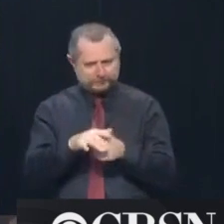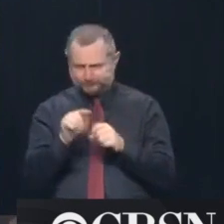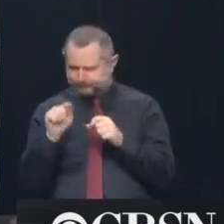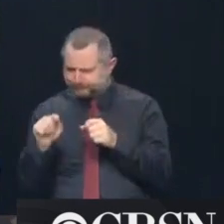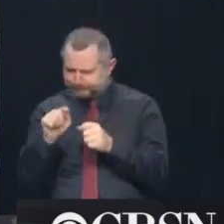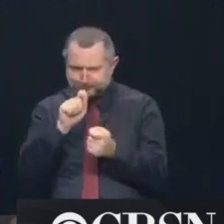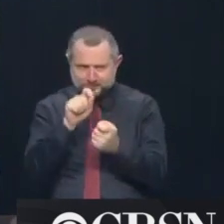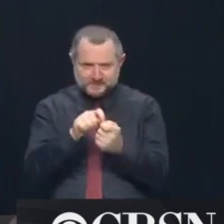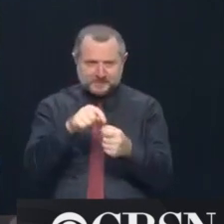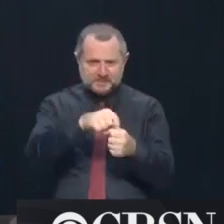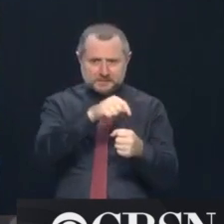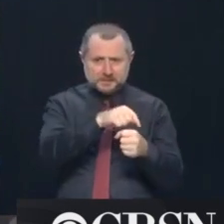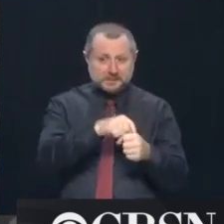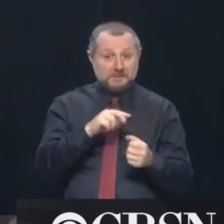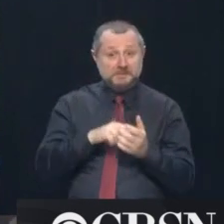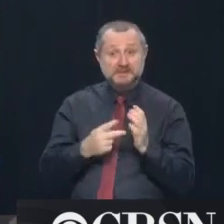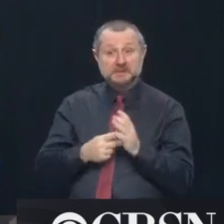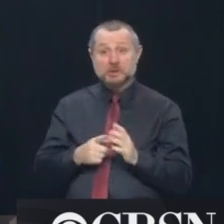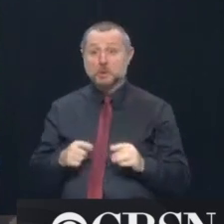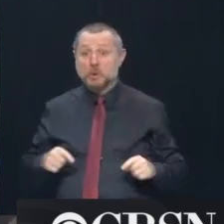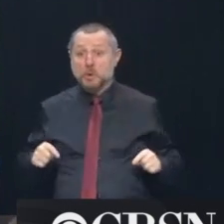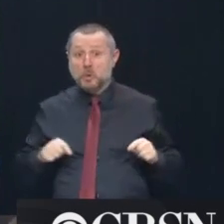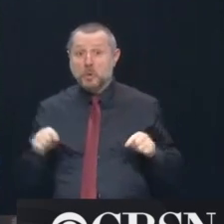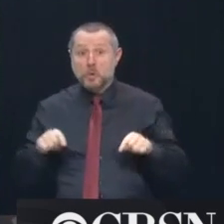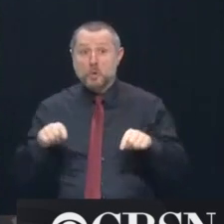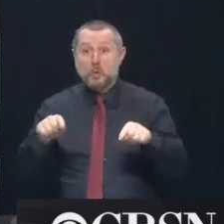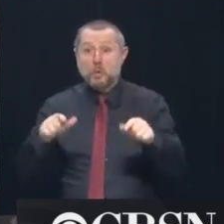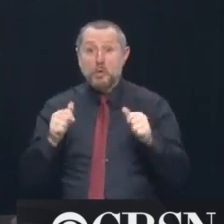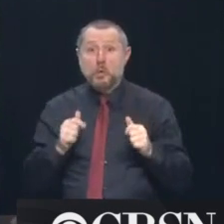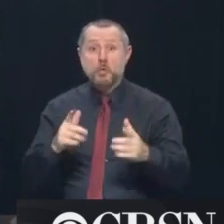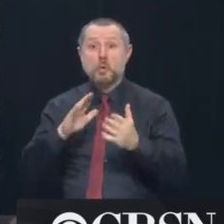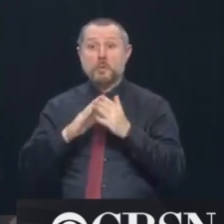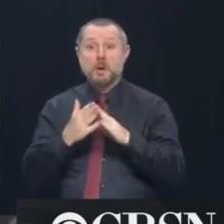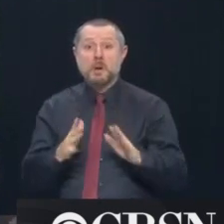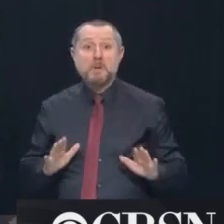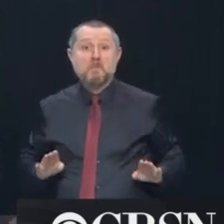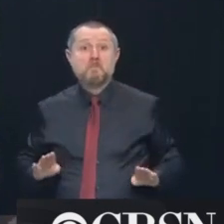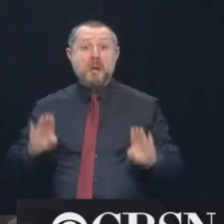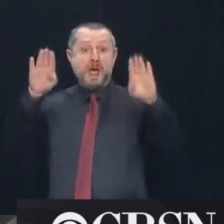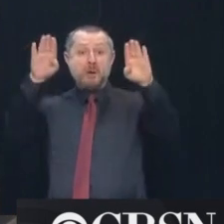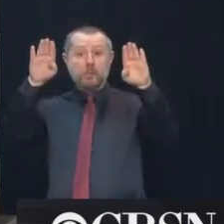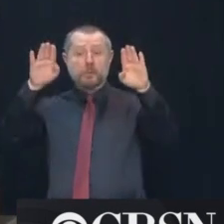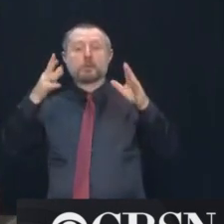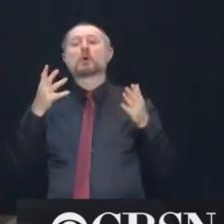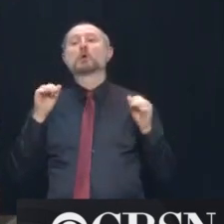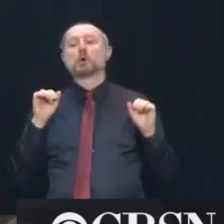Could every neighborhood go up? Theoretically.